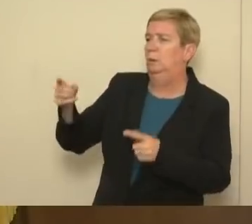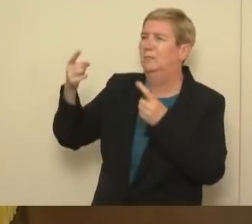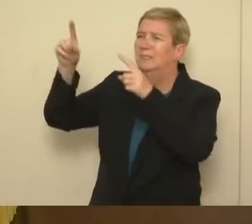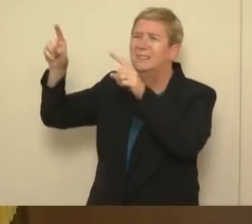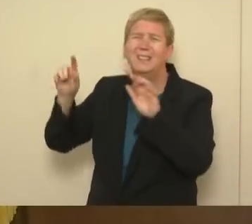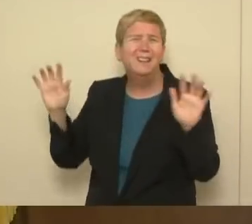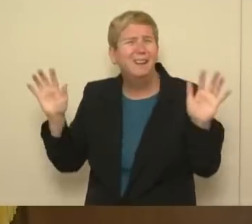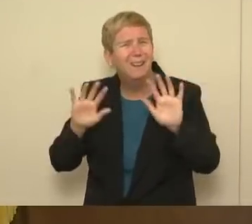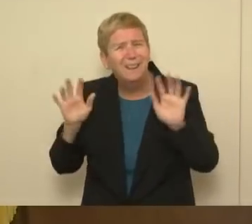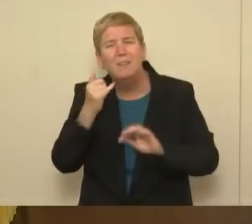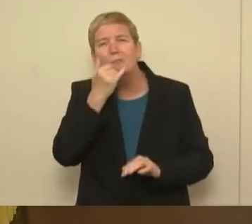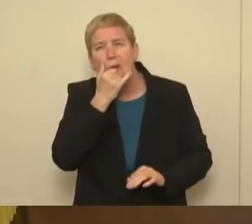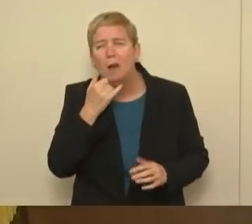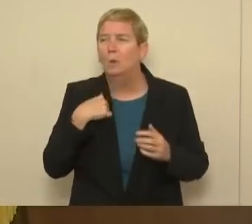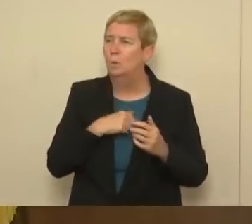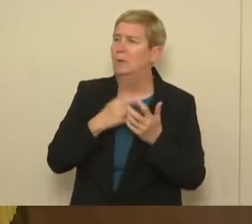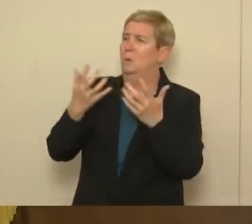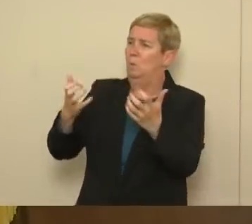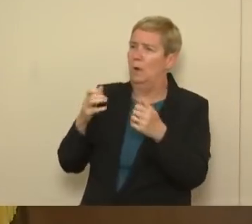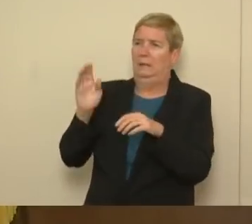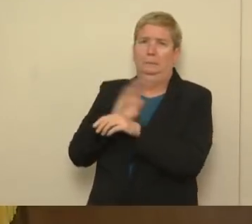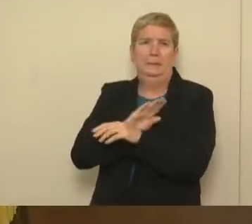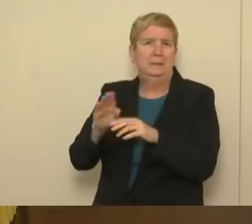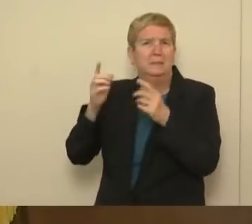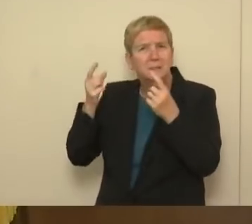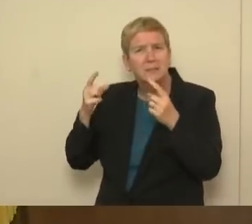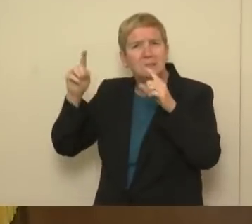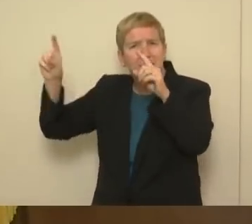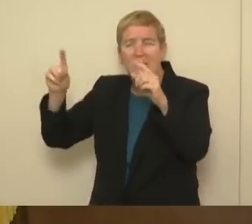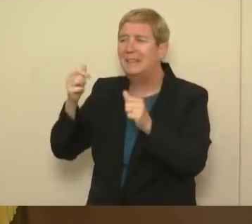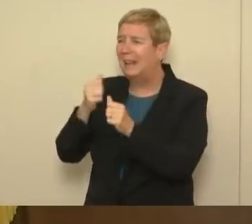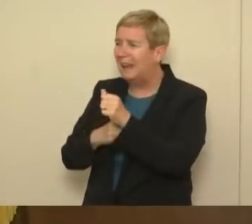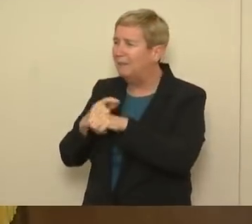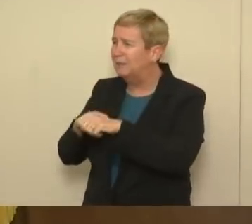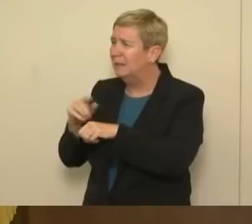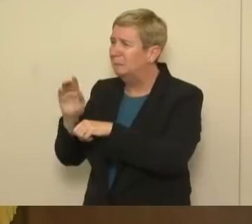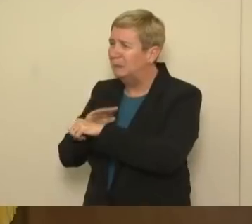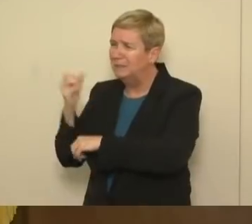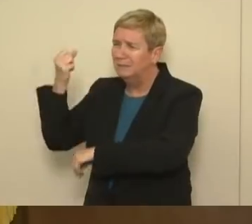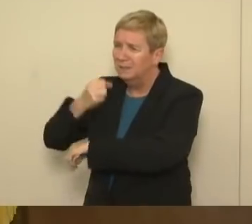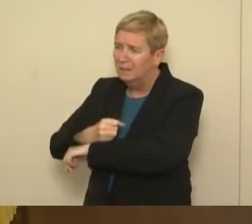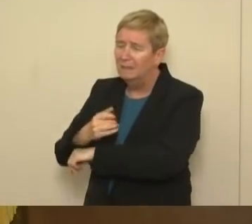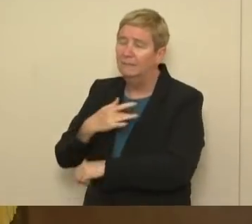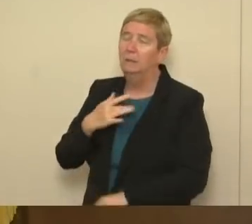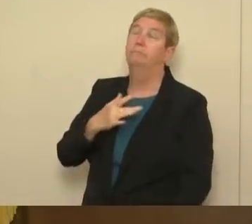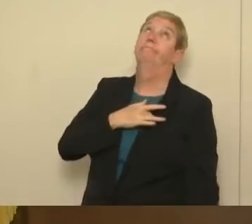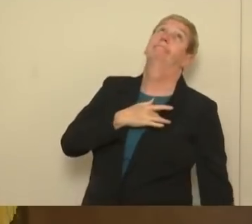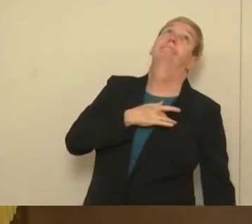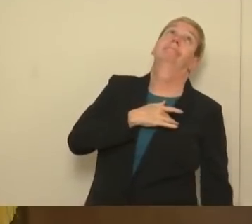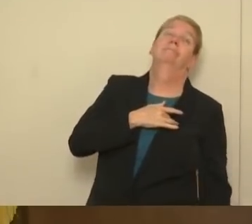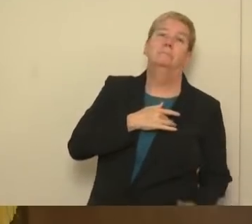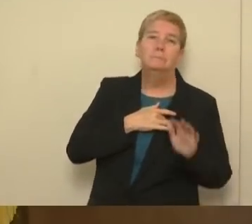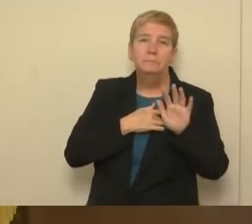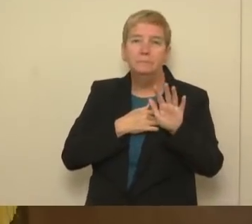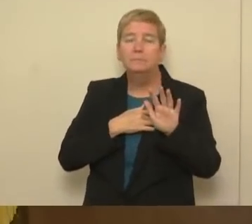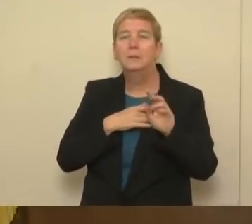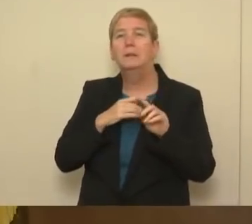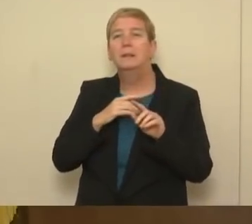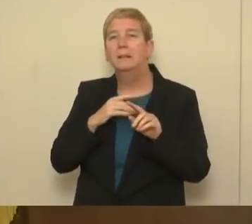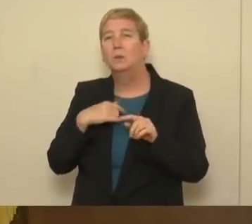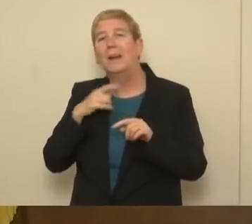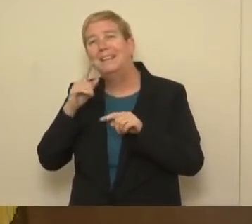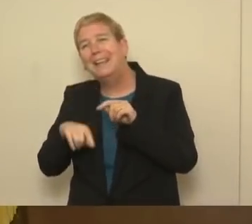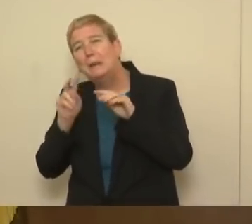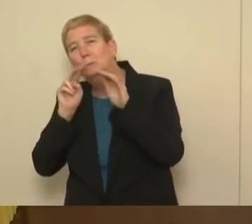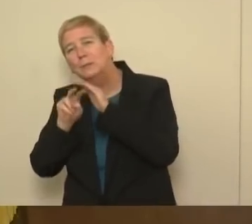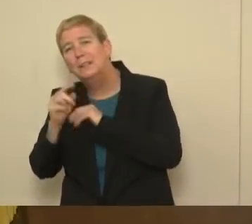nothing could be further from the truth. Every loss is a painful loss, so we can't predict for you, but it looks good, doesn't it?